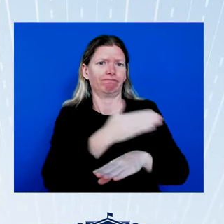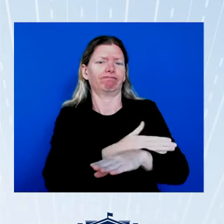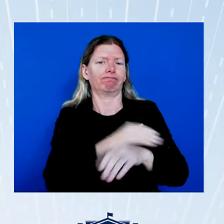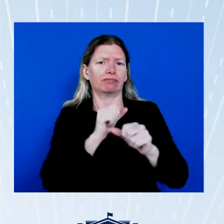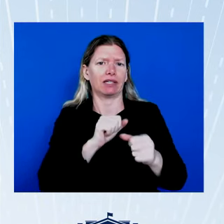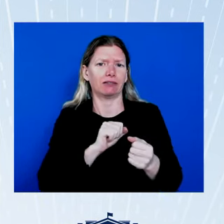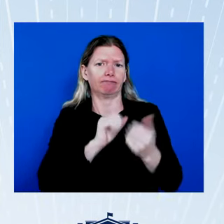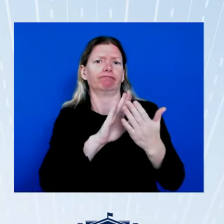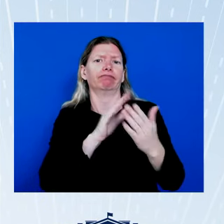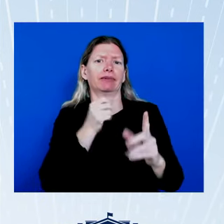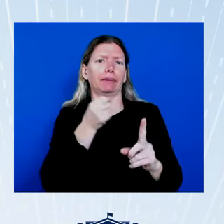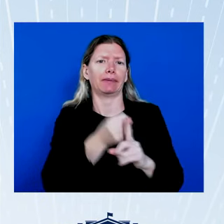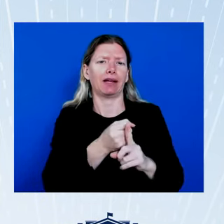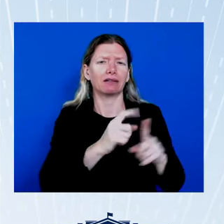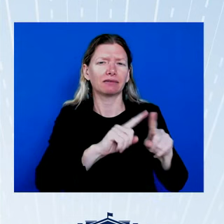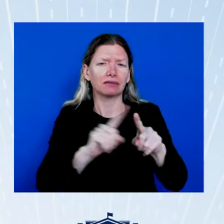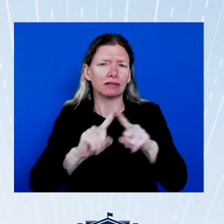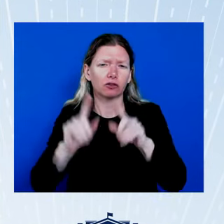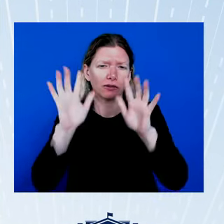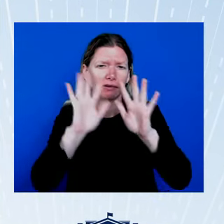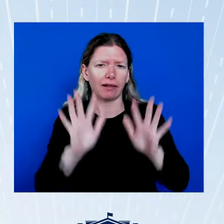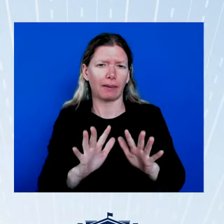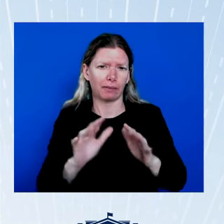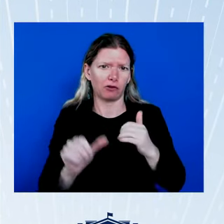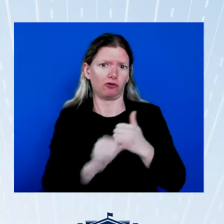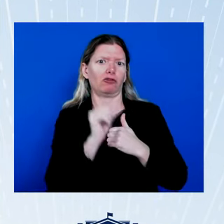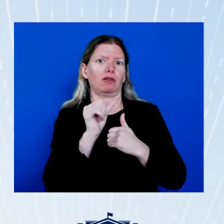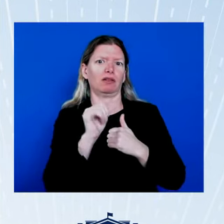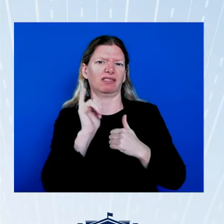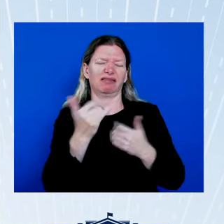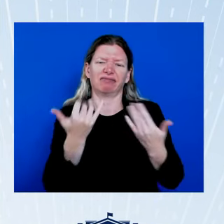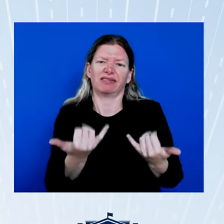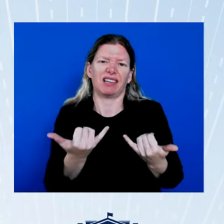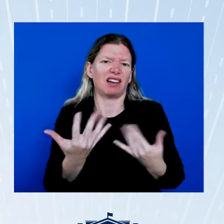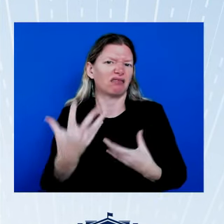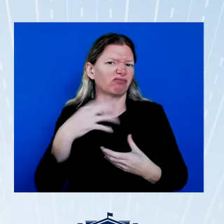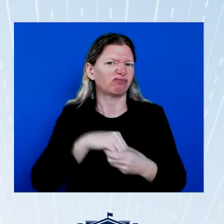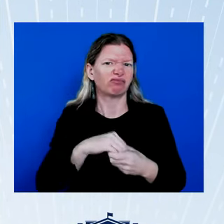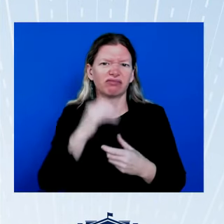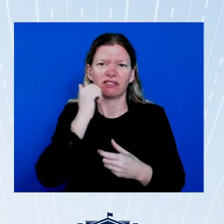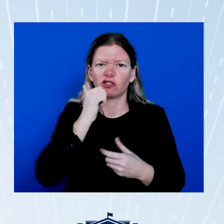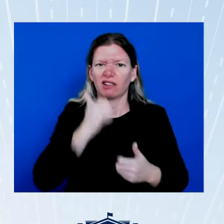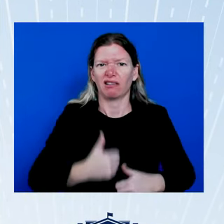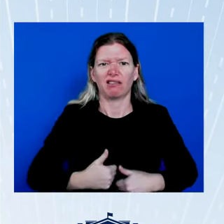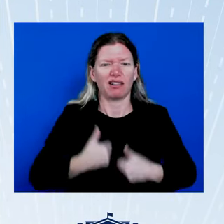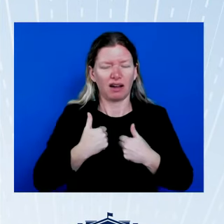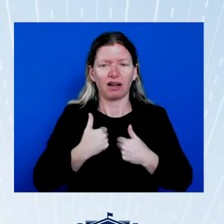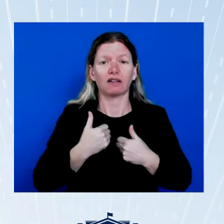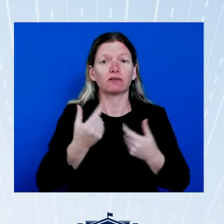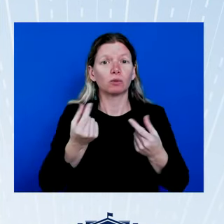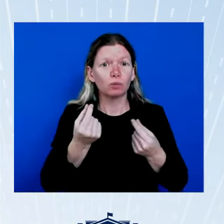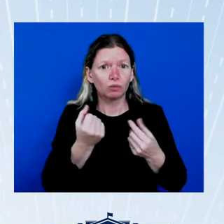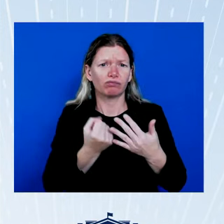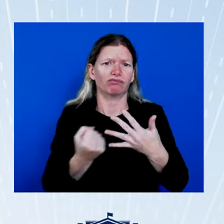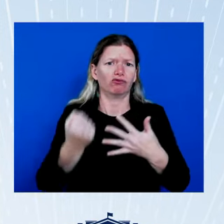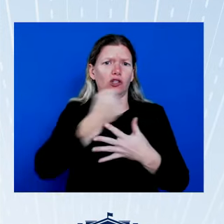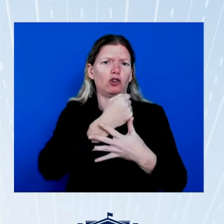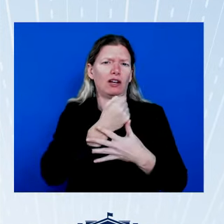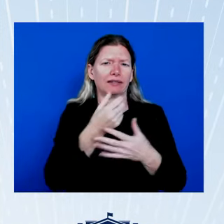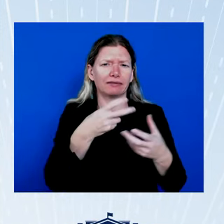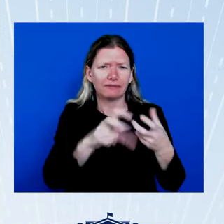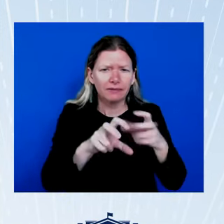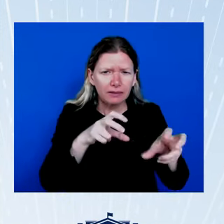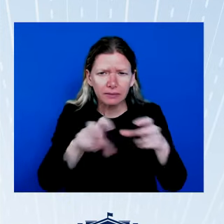are now part of our daily lives by prioritizing investments to harden the physical infrastructure in